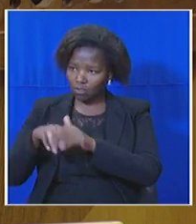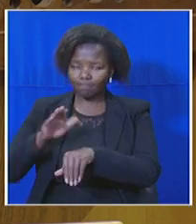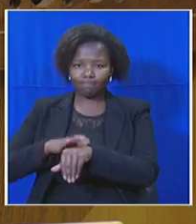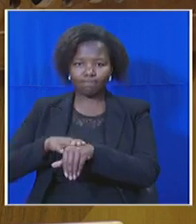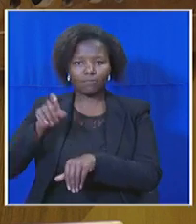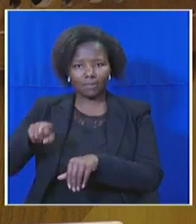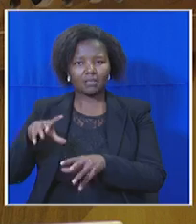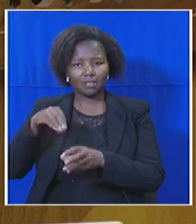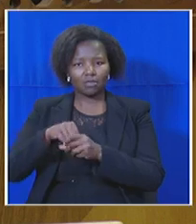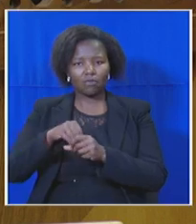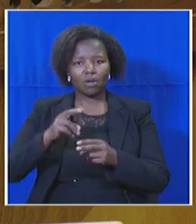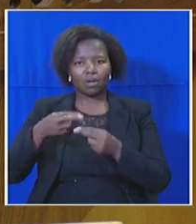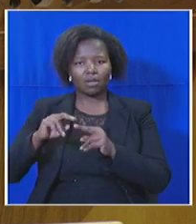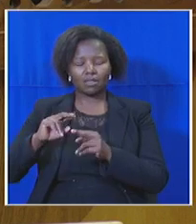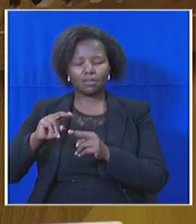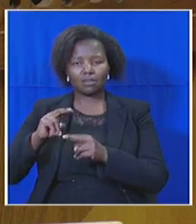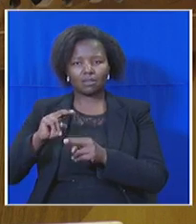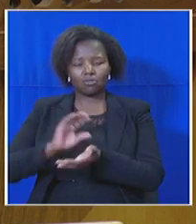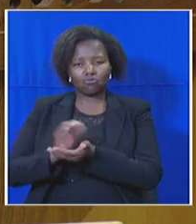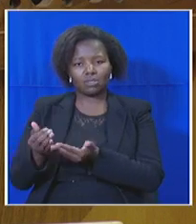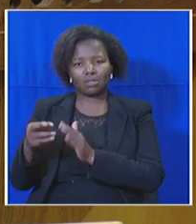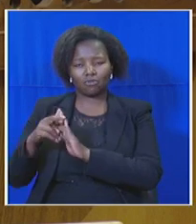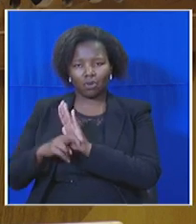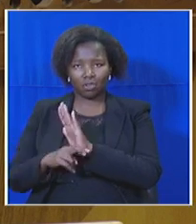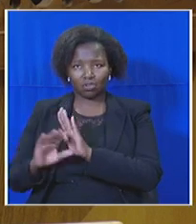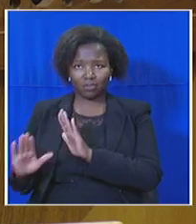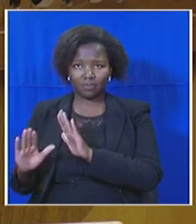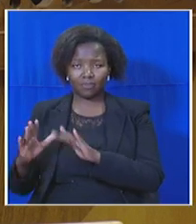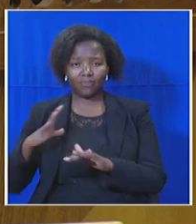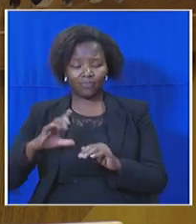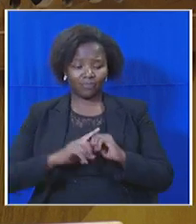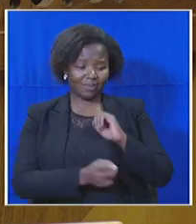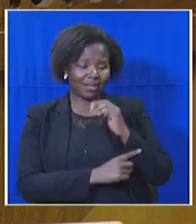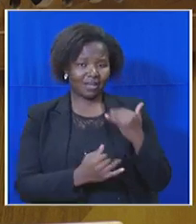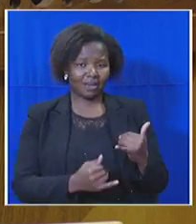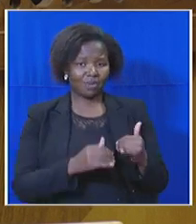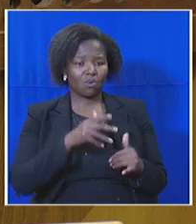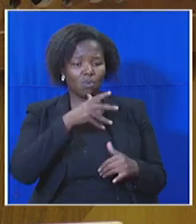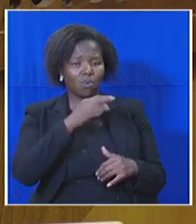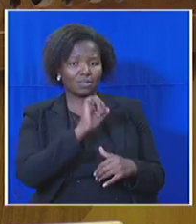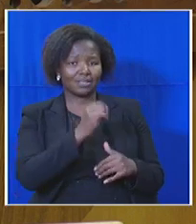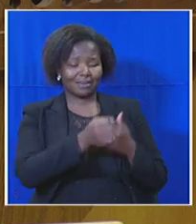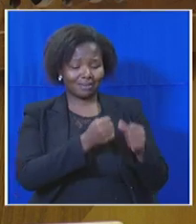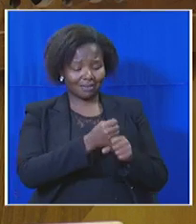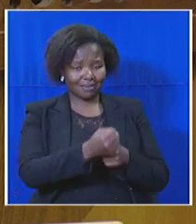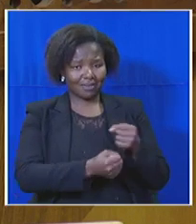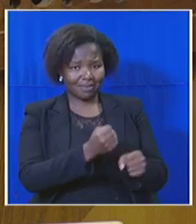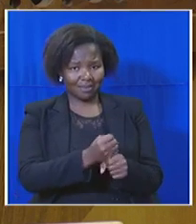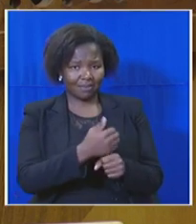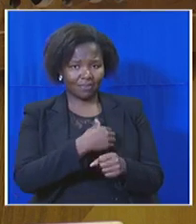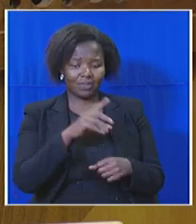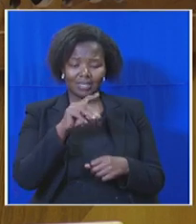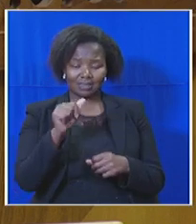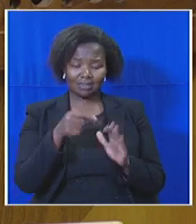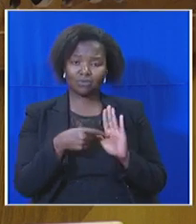including the Treasury regulation. Chairperson, just perhaps in conclusion on the water, The year after year, the DA has shown that where we govern,